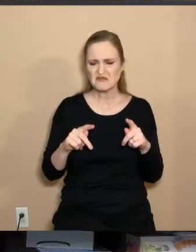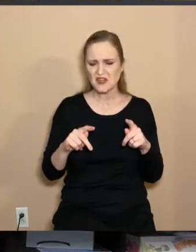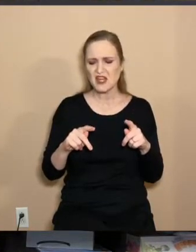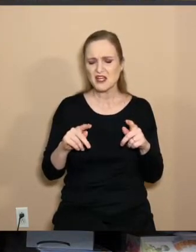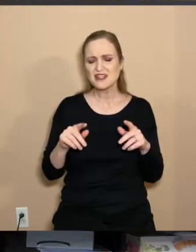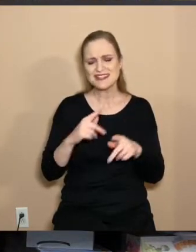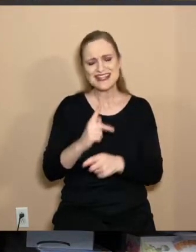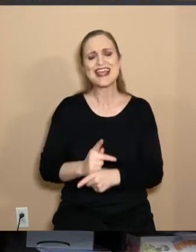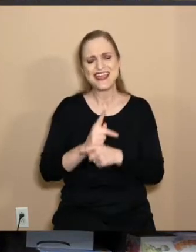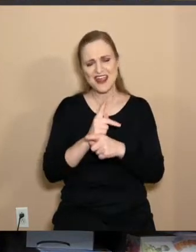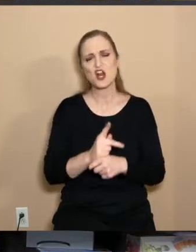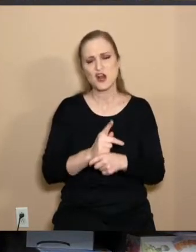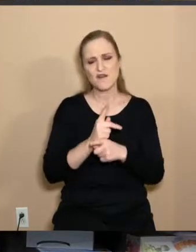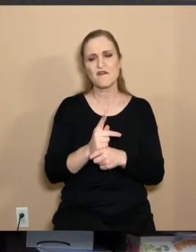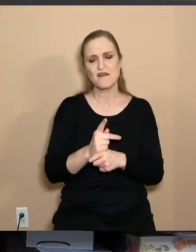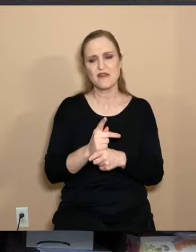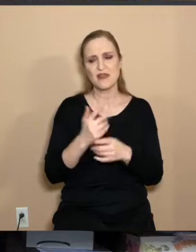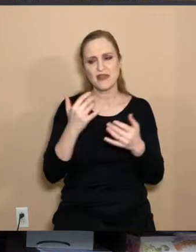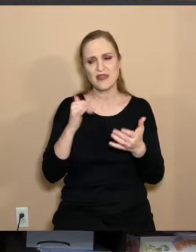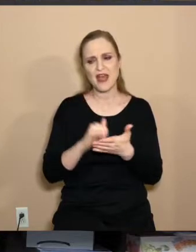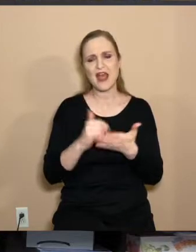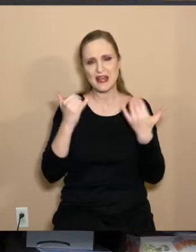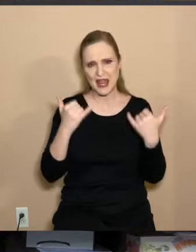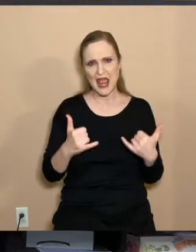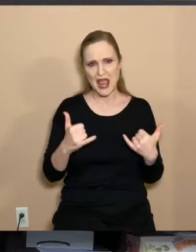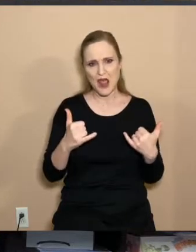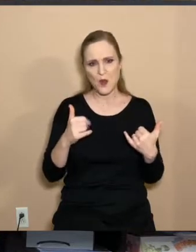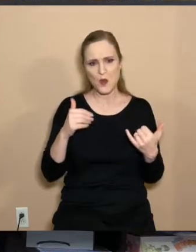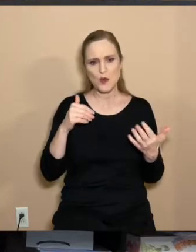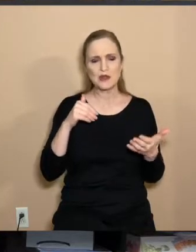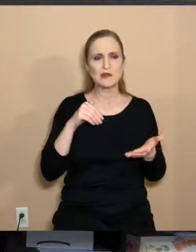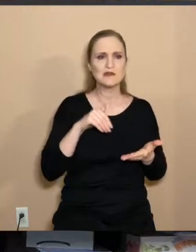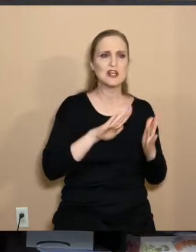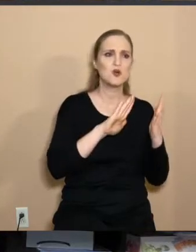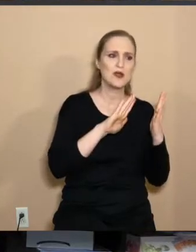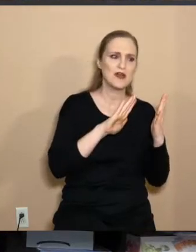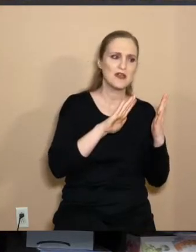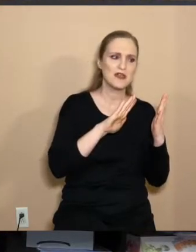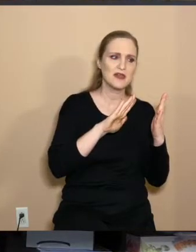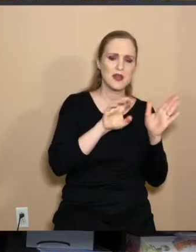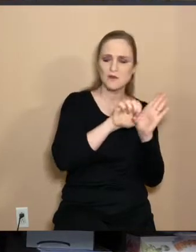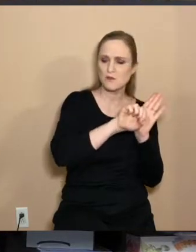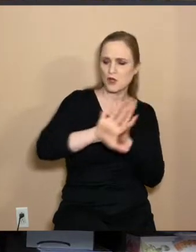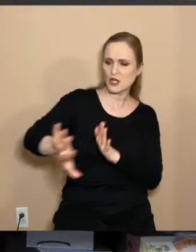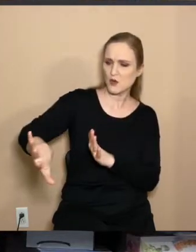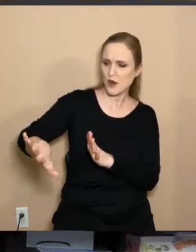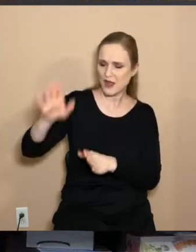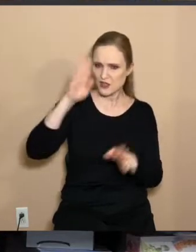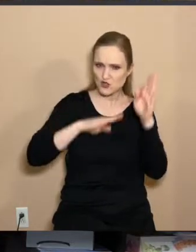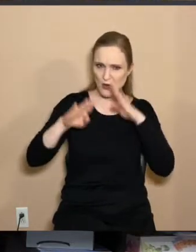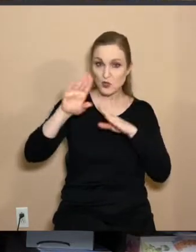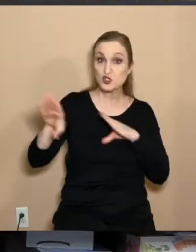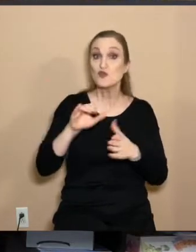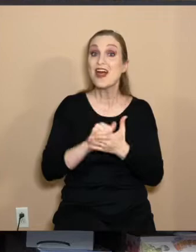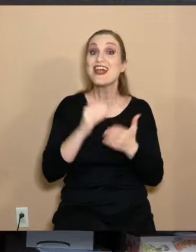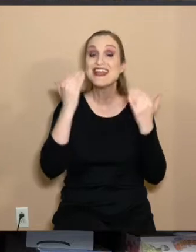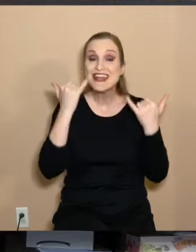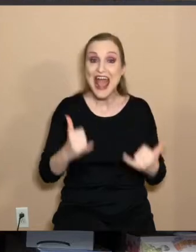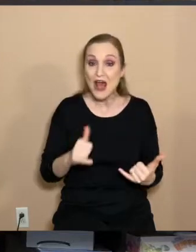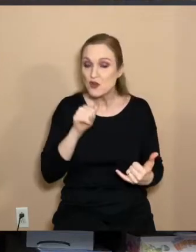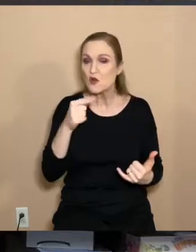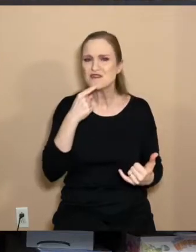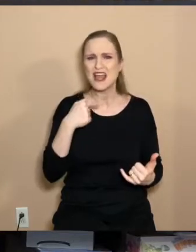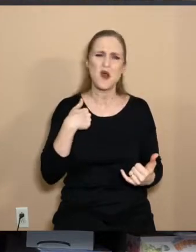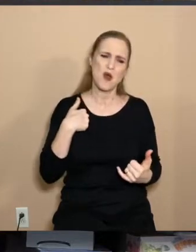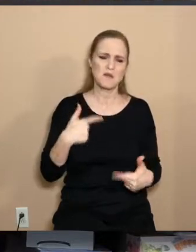now. Deal with, taking the trouble and pulling it away from you. Do that now. Don't say, I'm